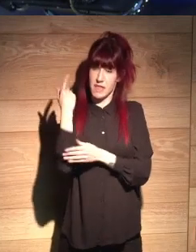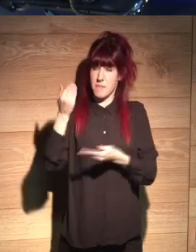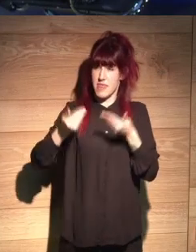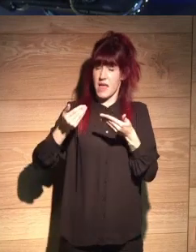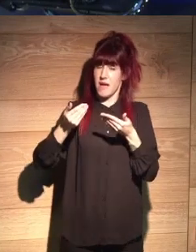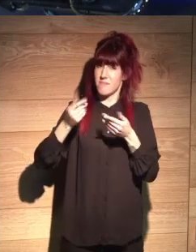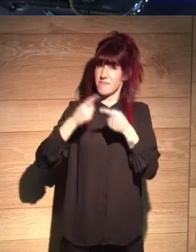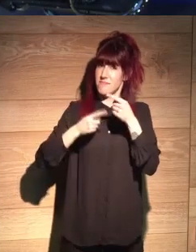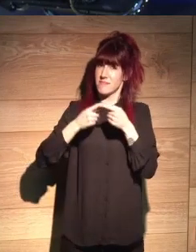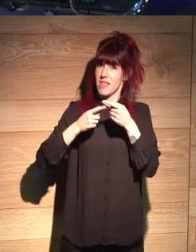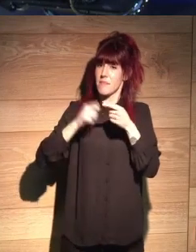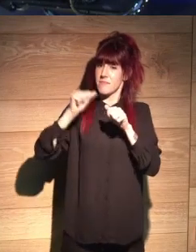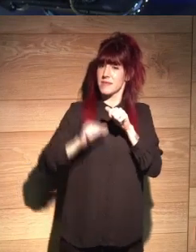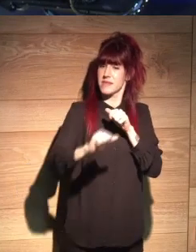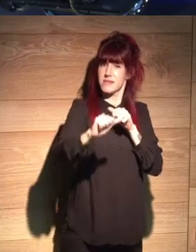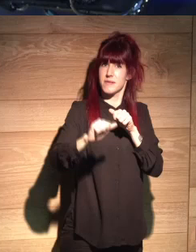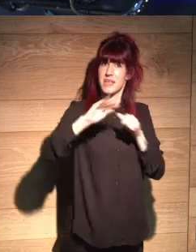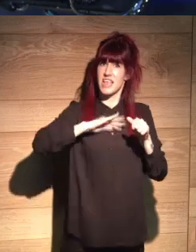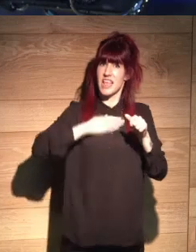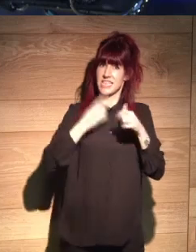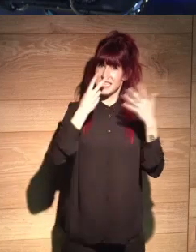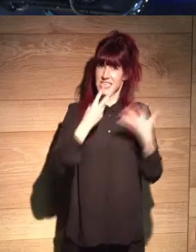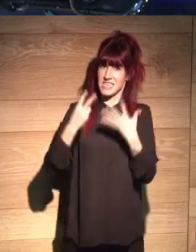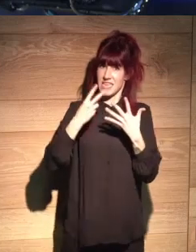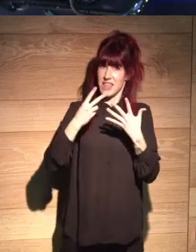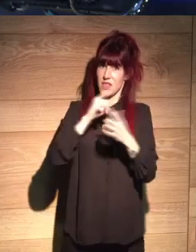According to that average, from tomorrow on, 7th of November,